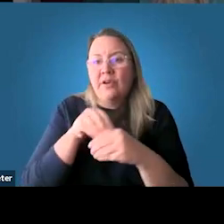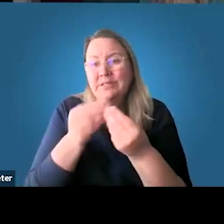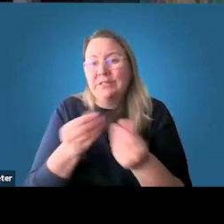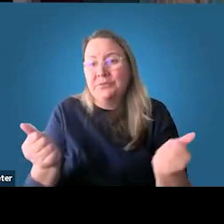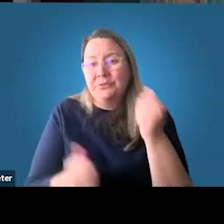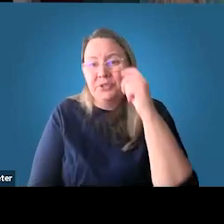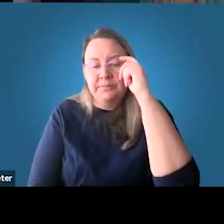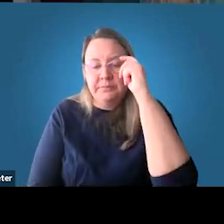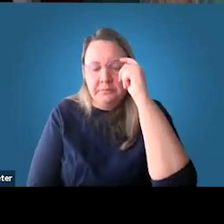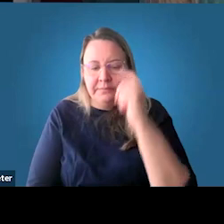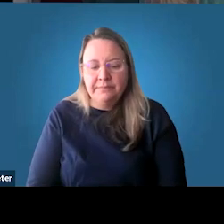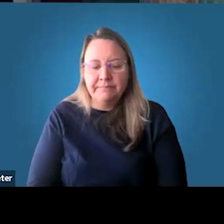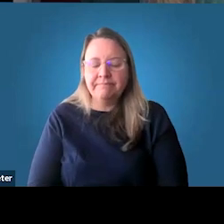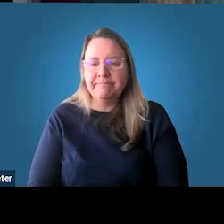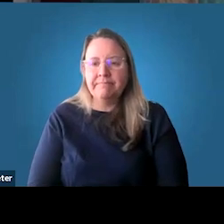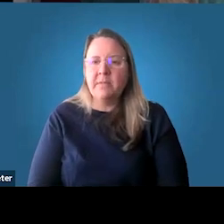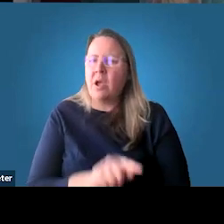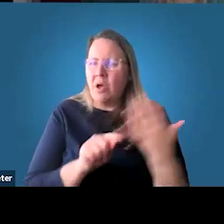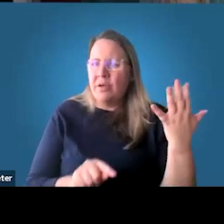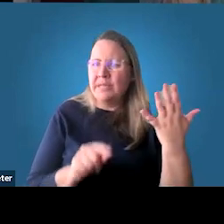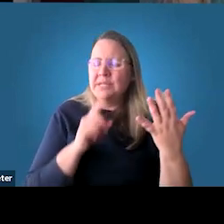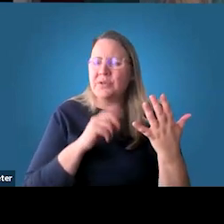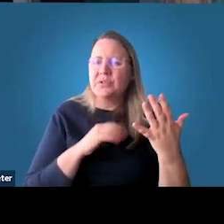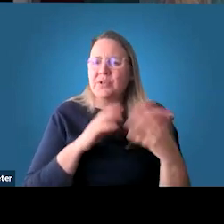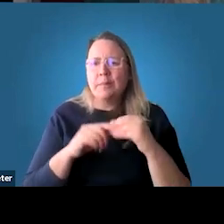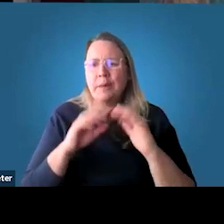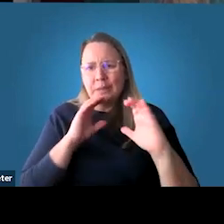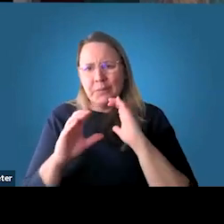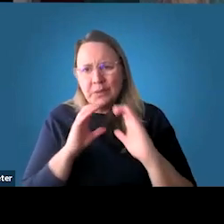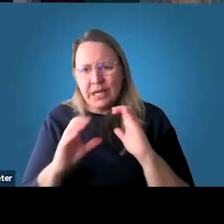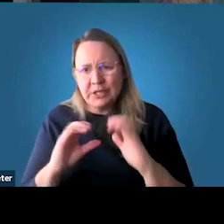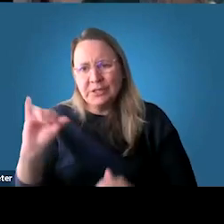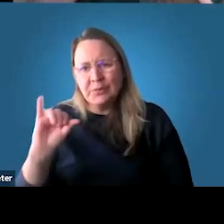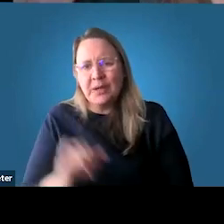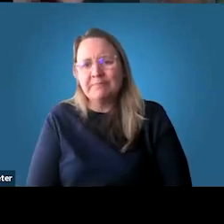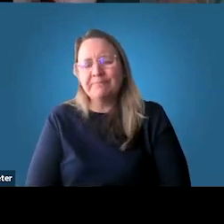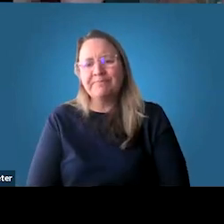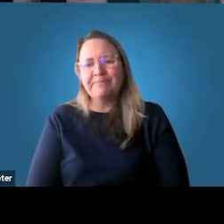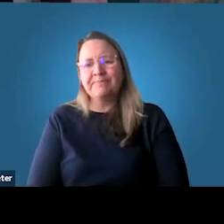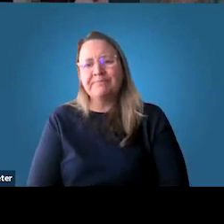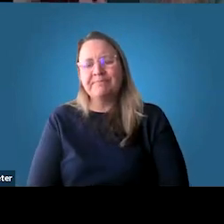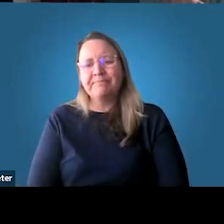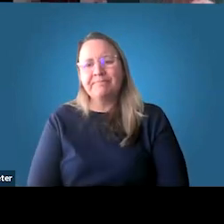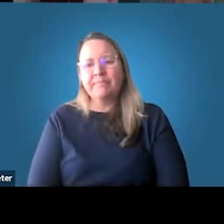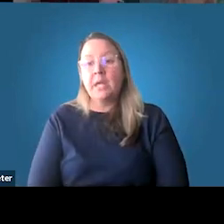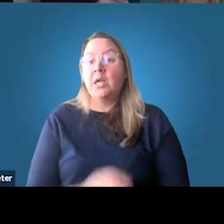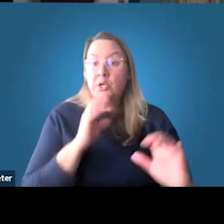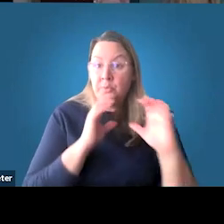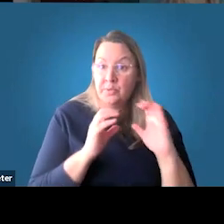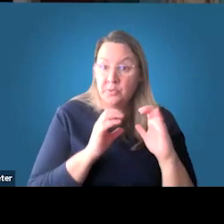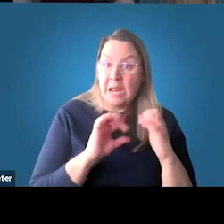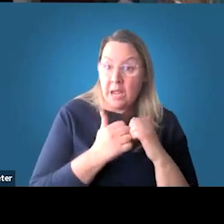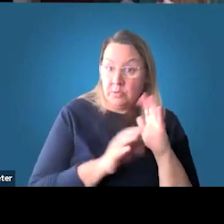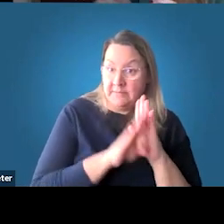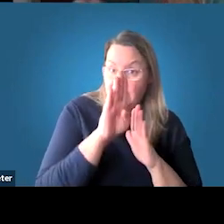solutions. These shifts are thankfully permeating communications as well, both in terms of how communications are